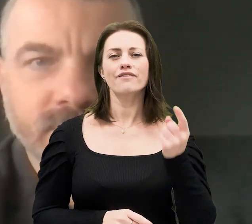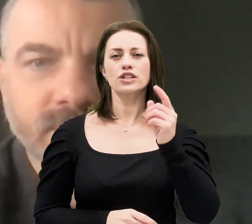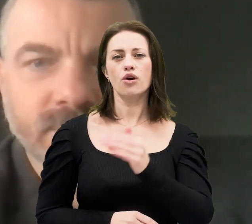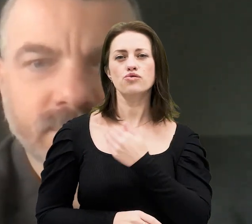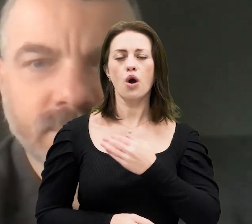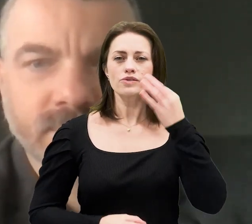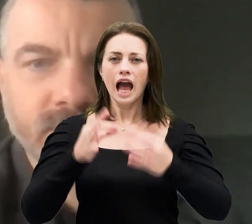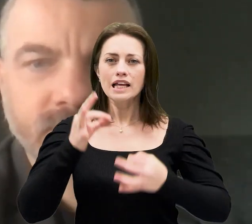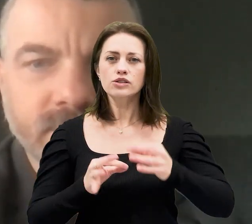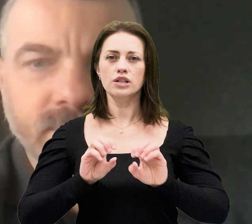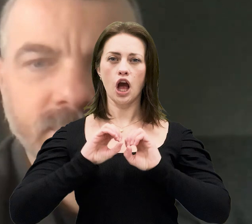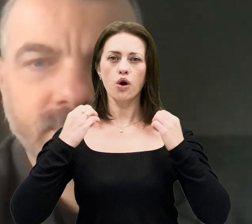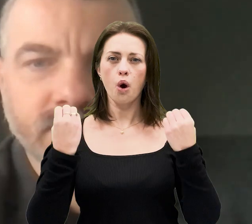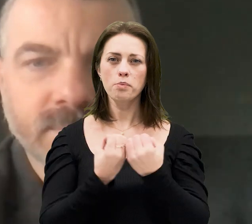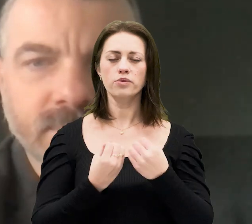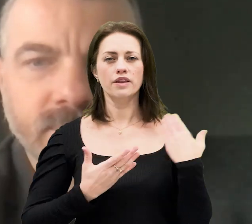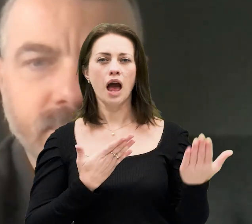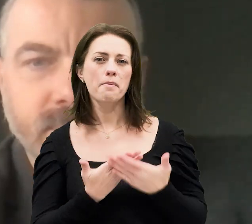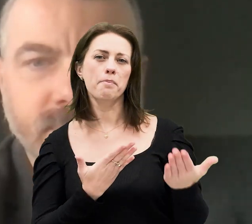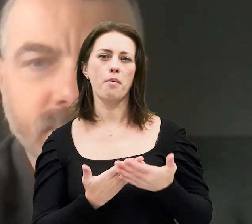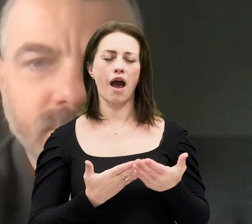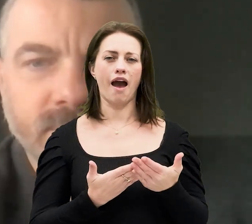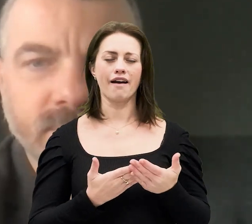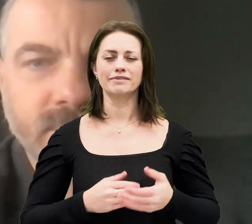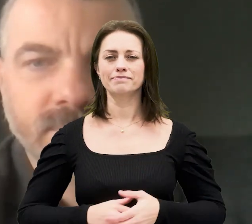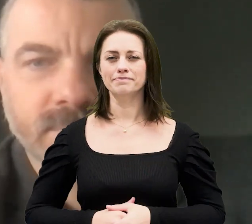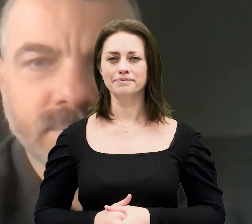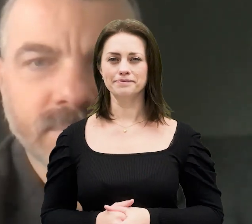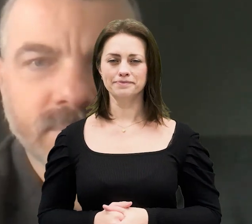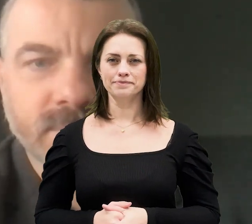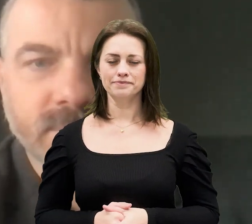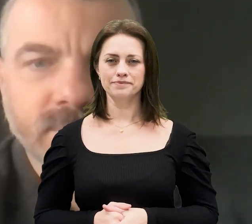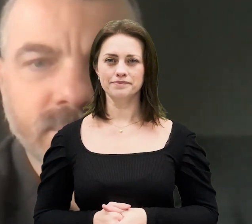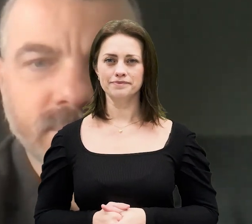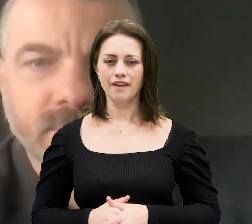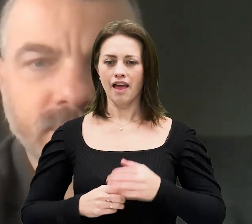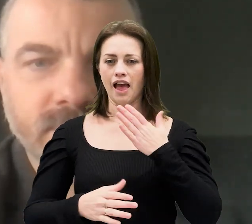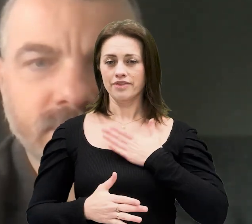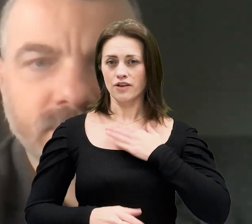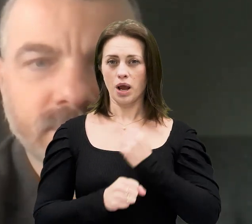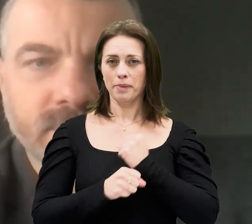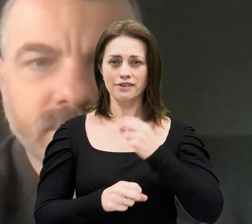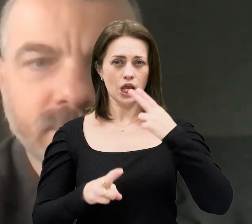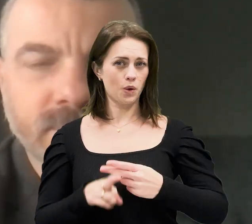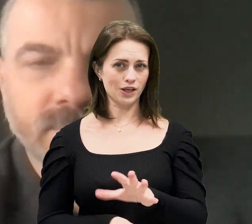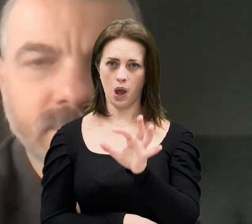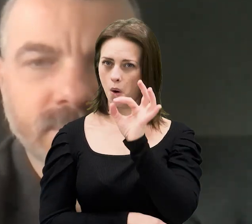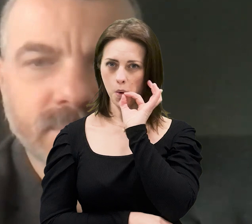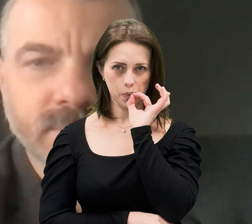education institutions and communities alike. But our work does not end